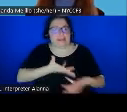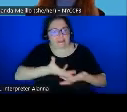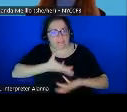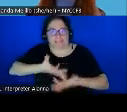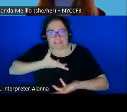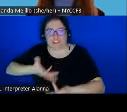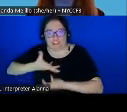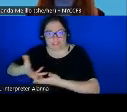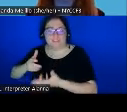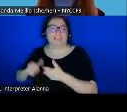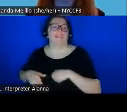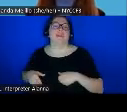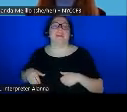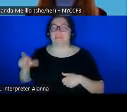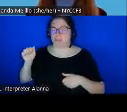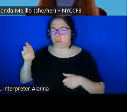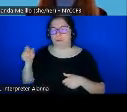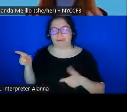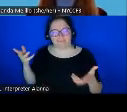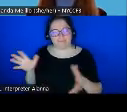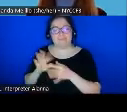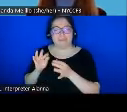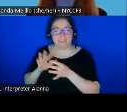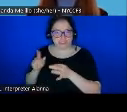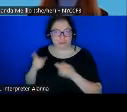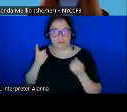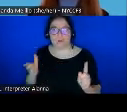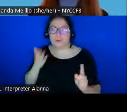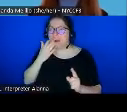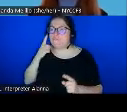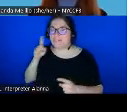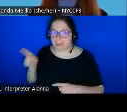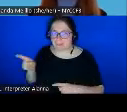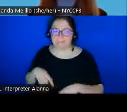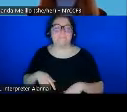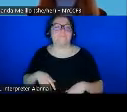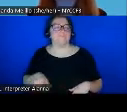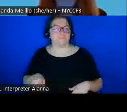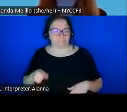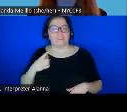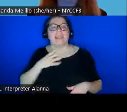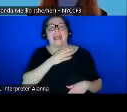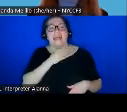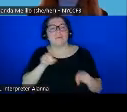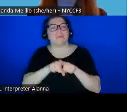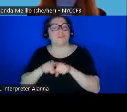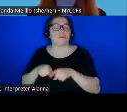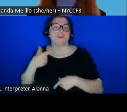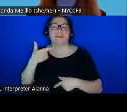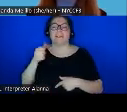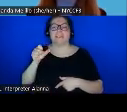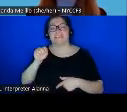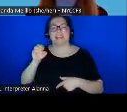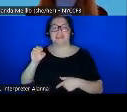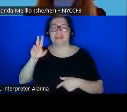about that works so well um and we'll also be conducting our large-scale get out the vote outreach similar to what we've been doing for the past